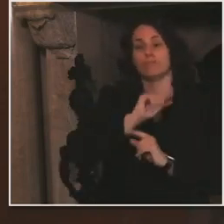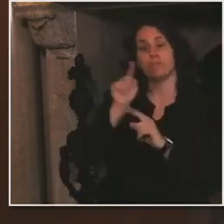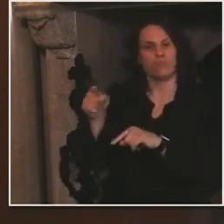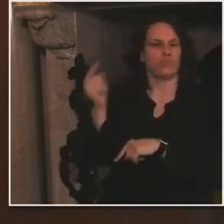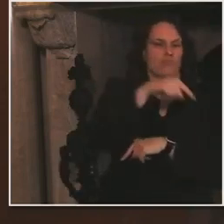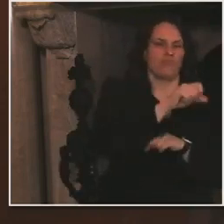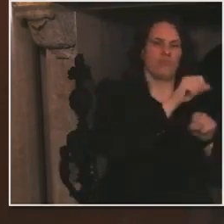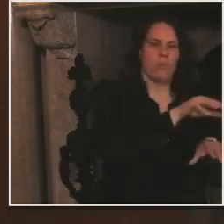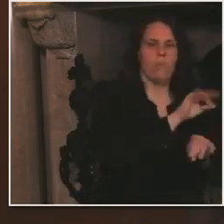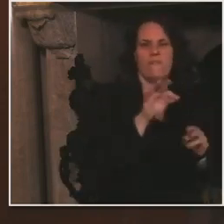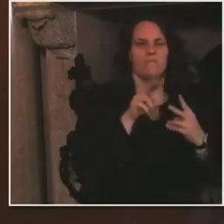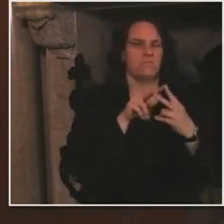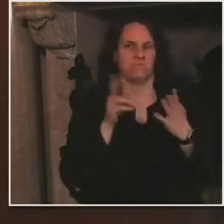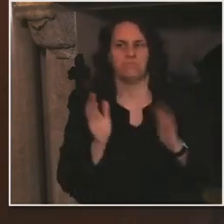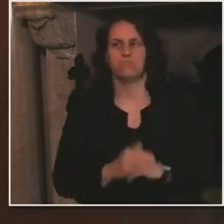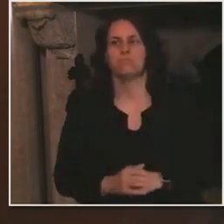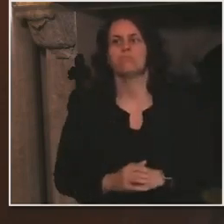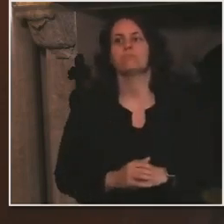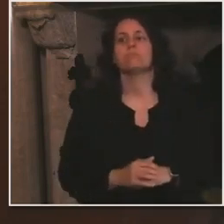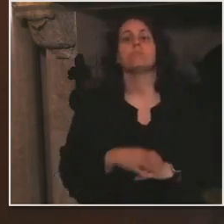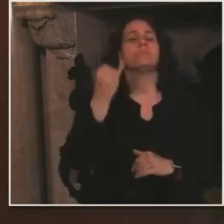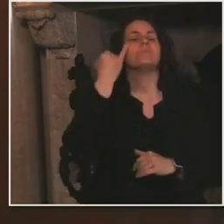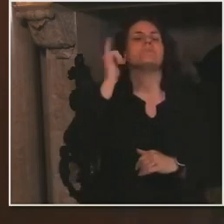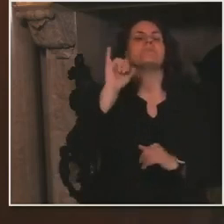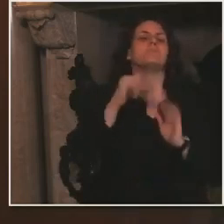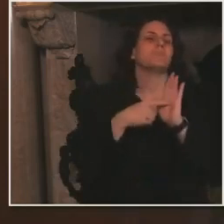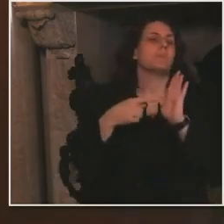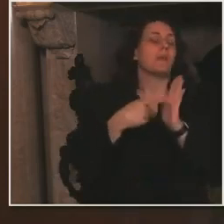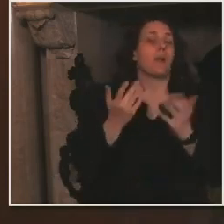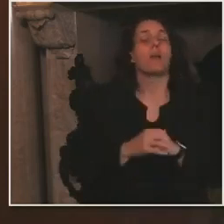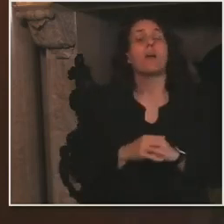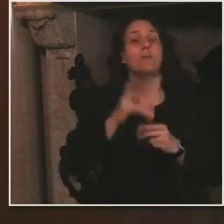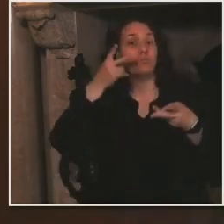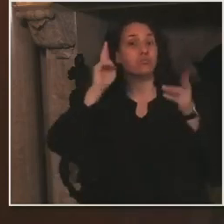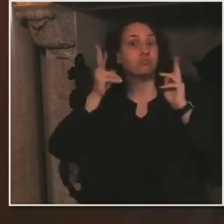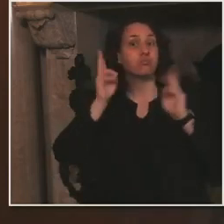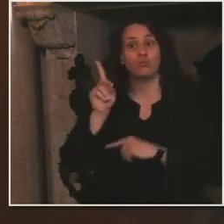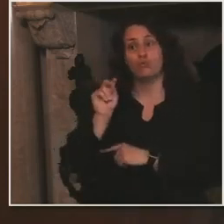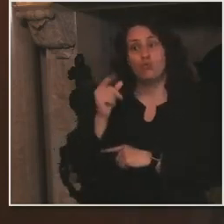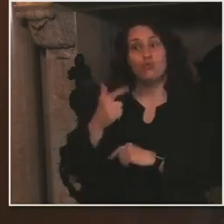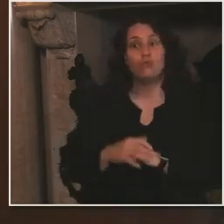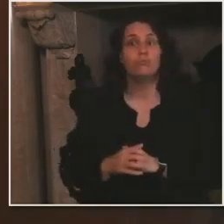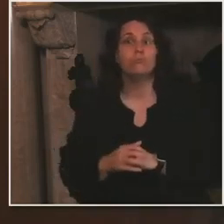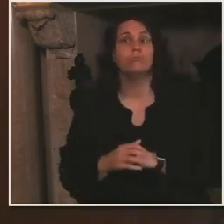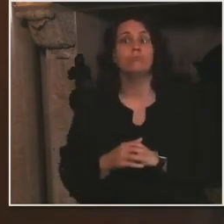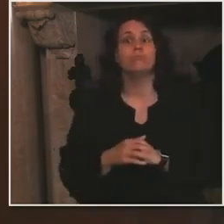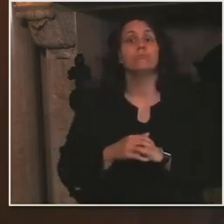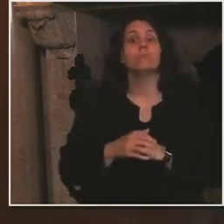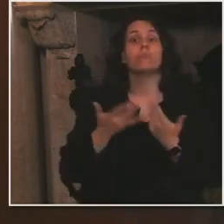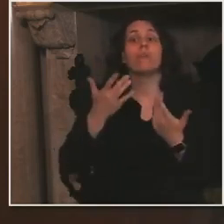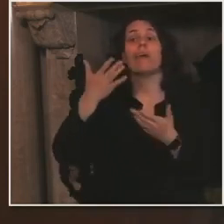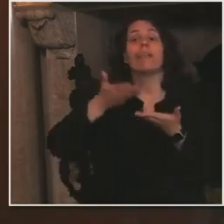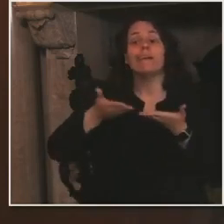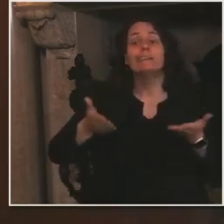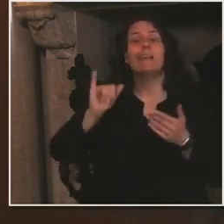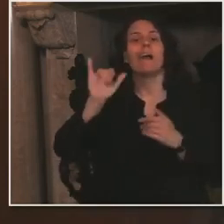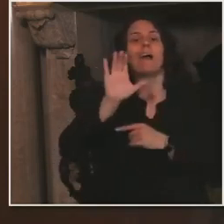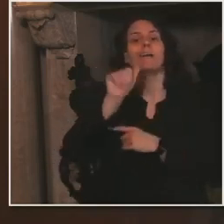recreational equipment like kayaks, paddle boats, or canoes, you'll be able to provide some of those services under our new